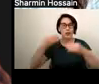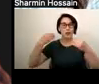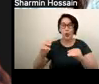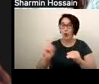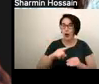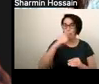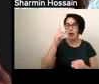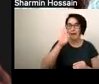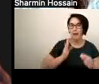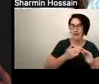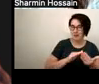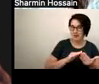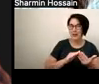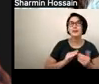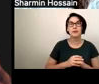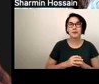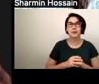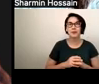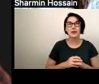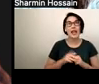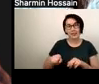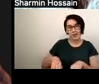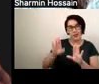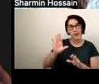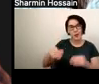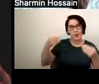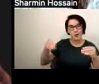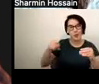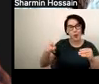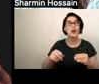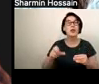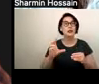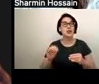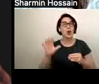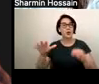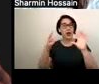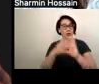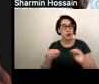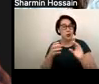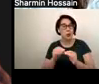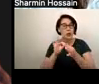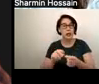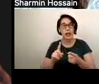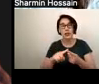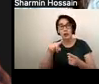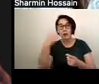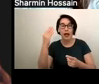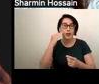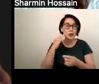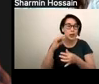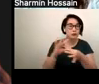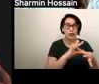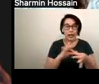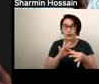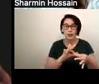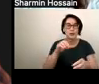She places these stories in the context of Korean and Black relations in LA. We're going to start